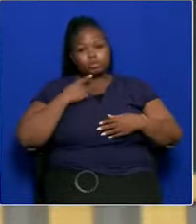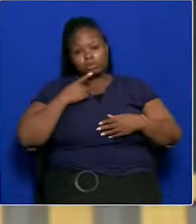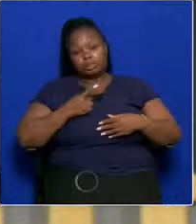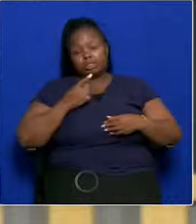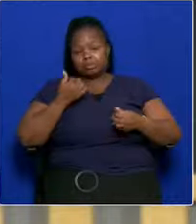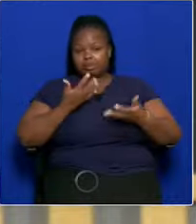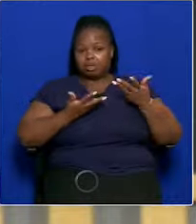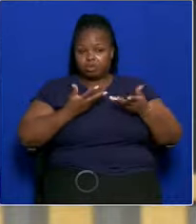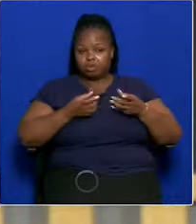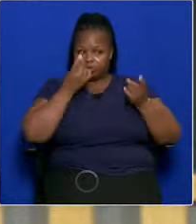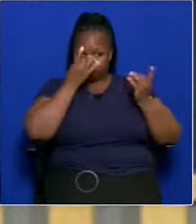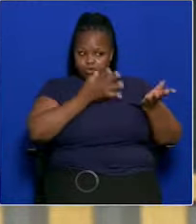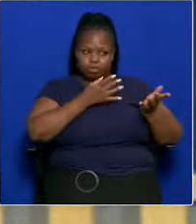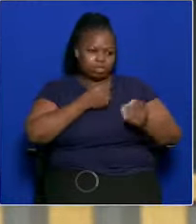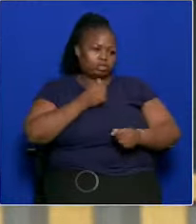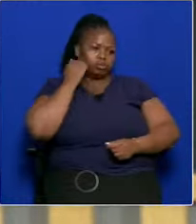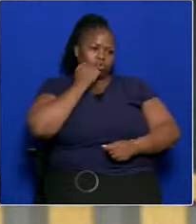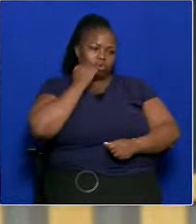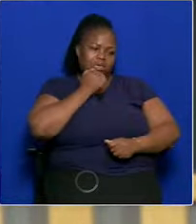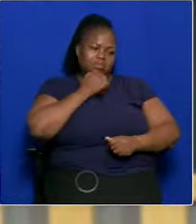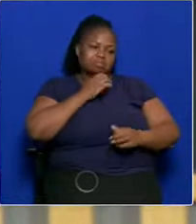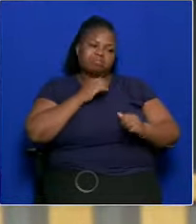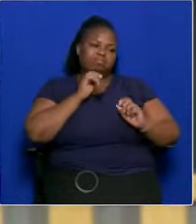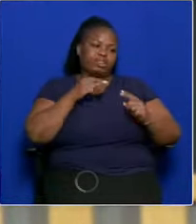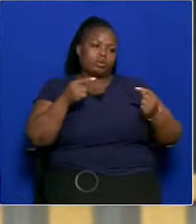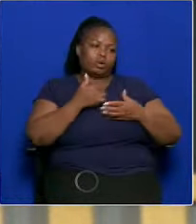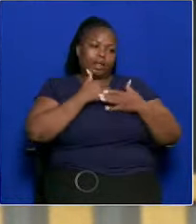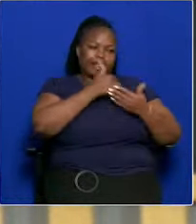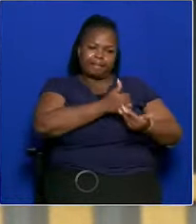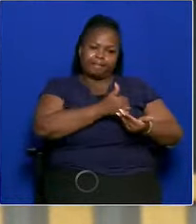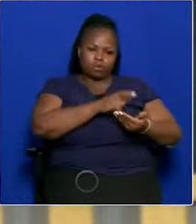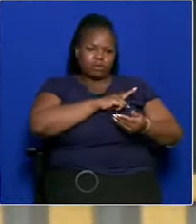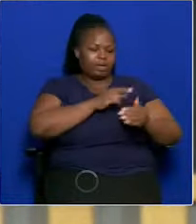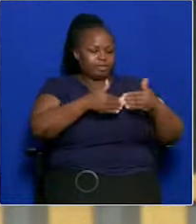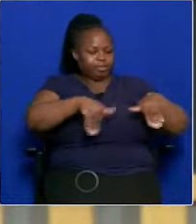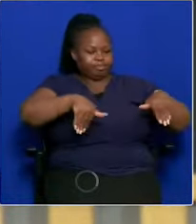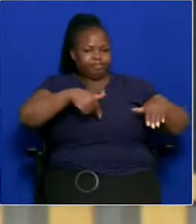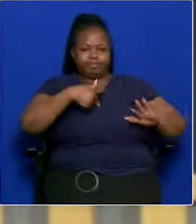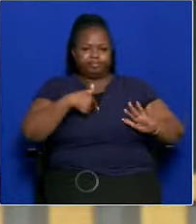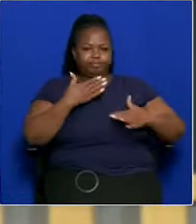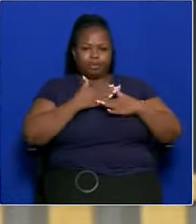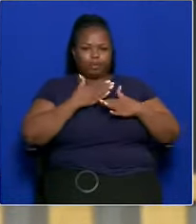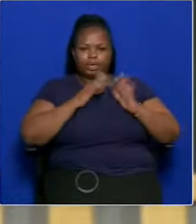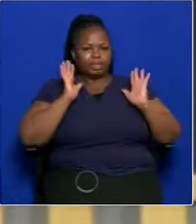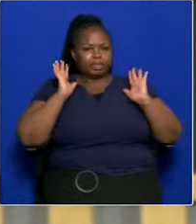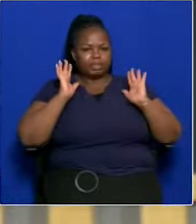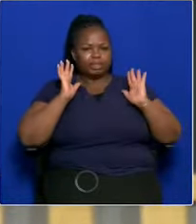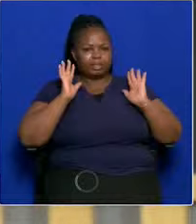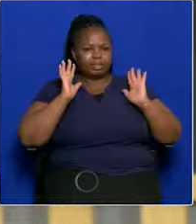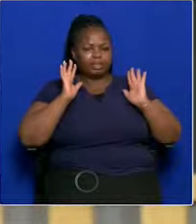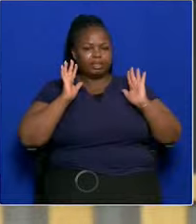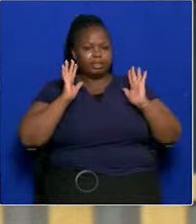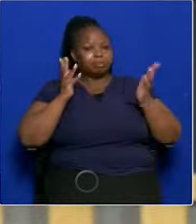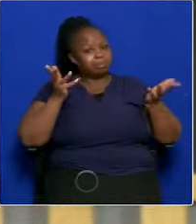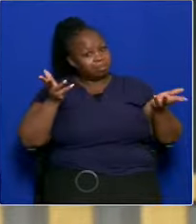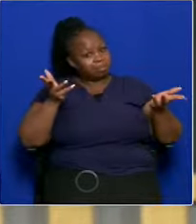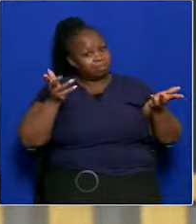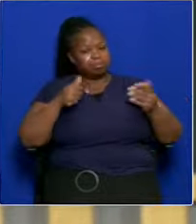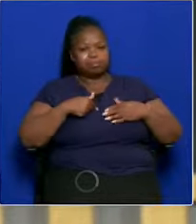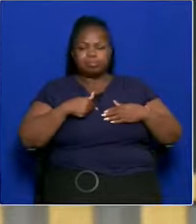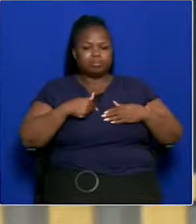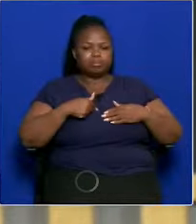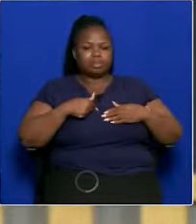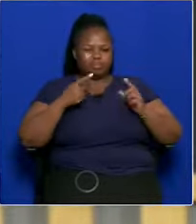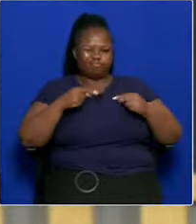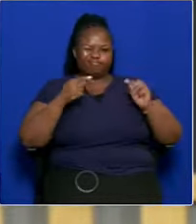I can't assist you because that has nothing to do with where I operate. I'm not quarreling for now with